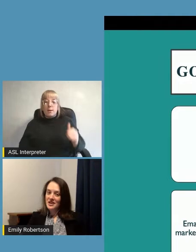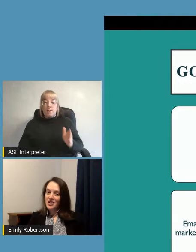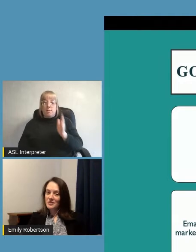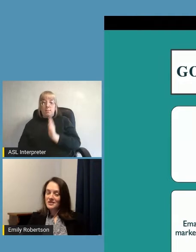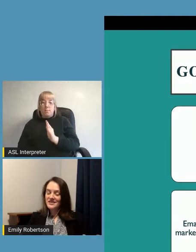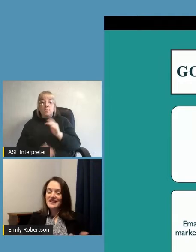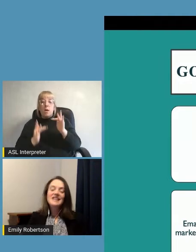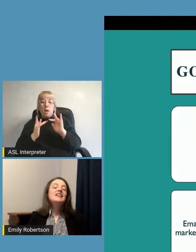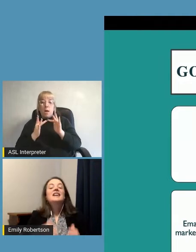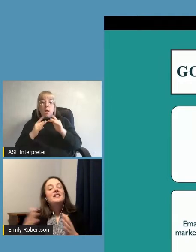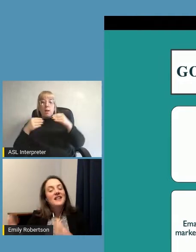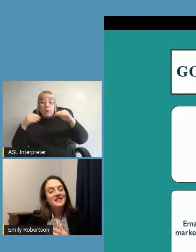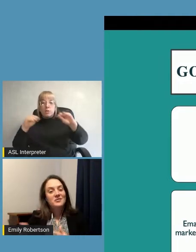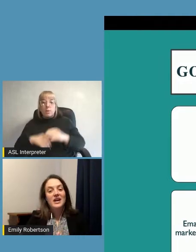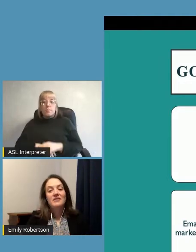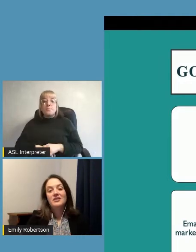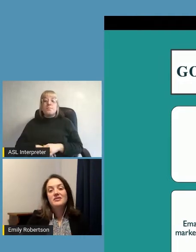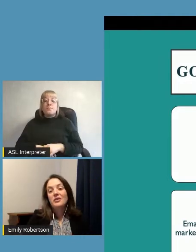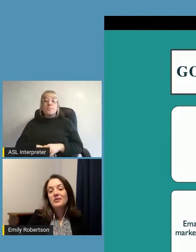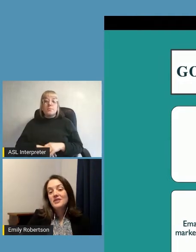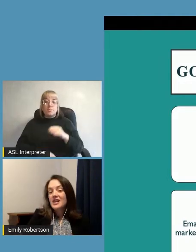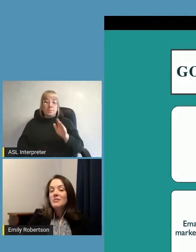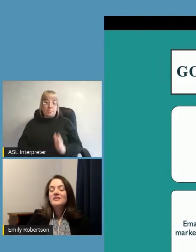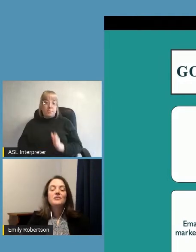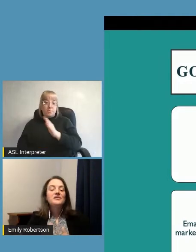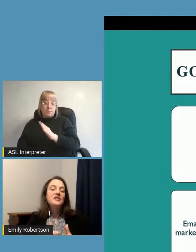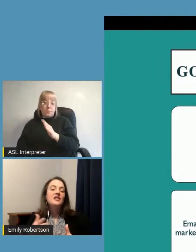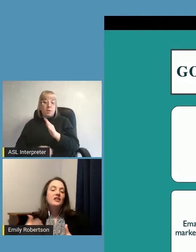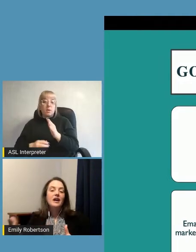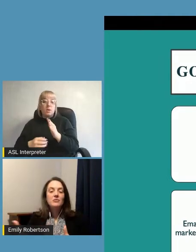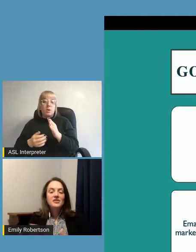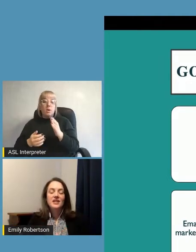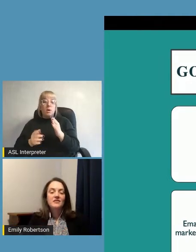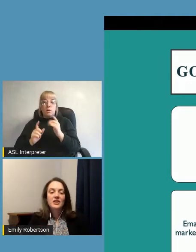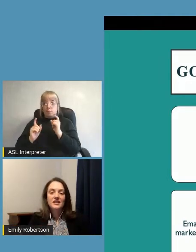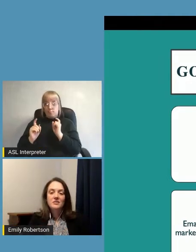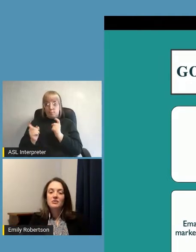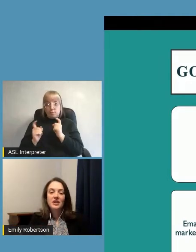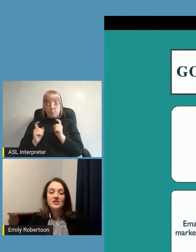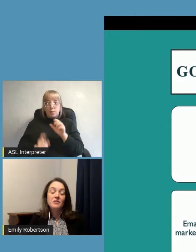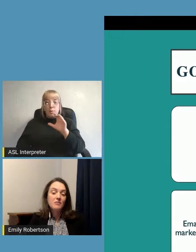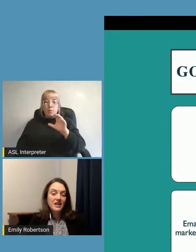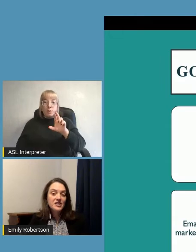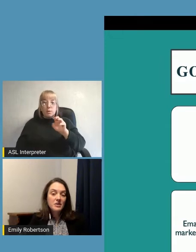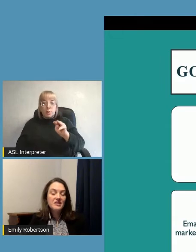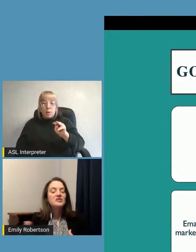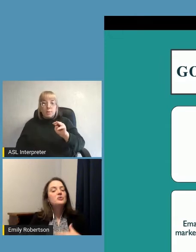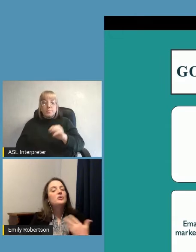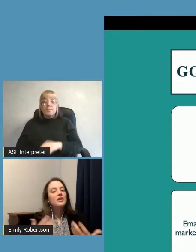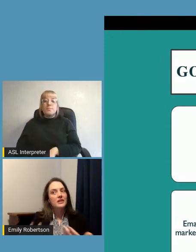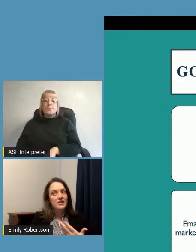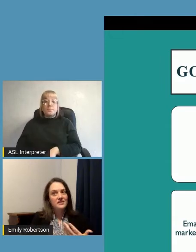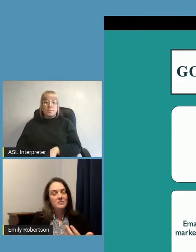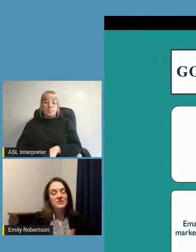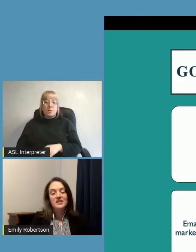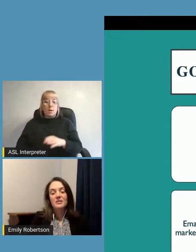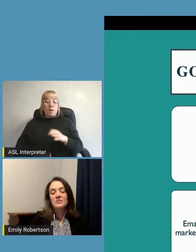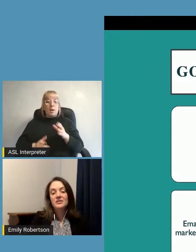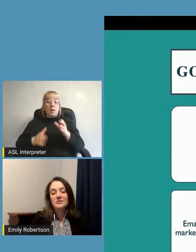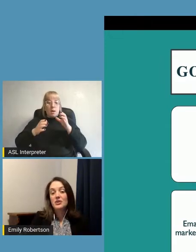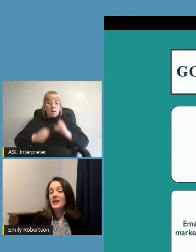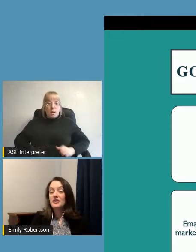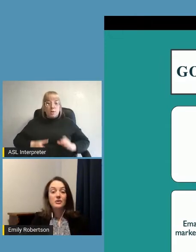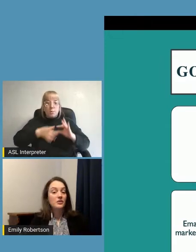so e-commerce. Next, we have our donor database, or CRM, which stands for Customer Relationship Management. It's a tool that allows the